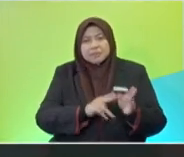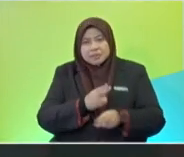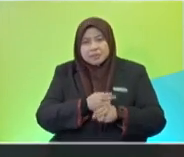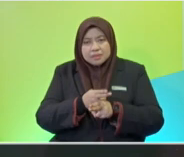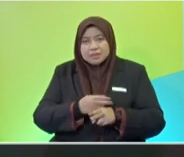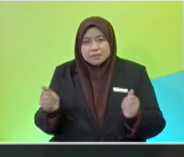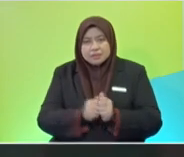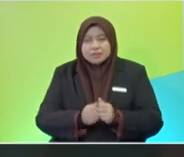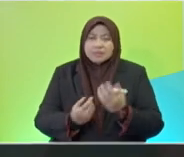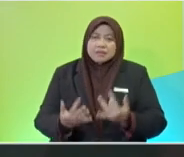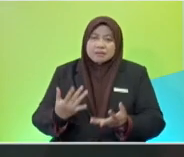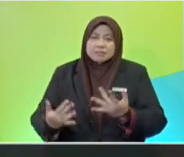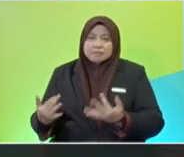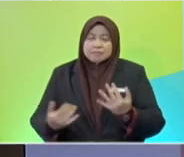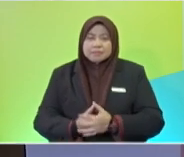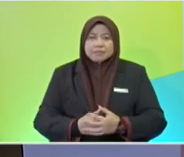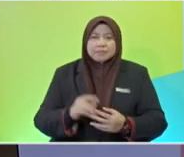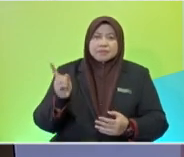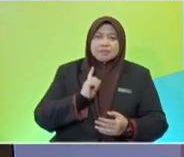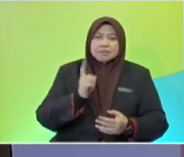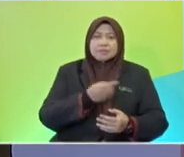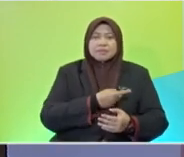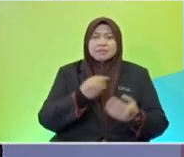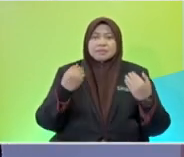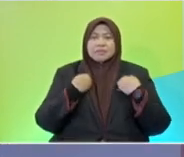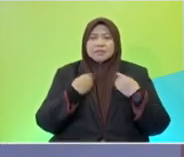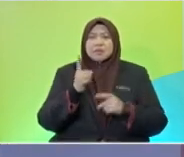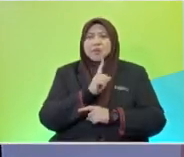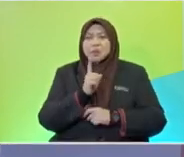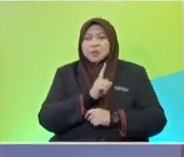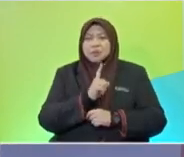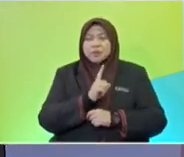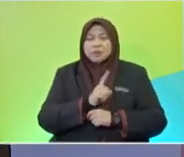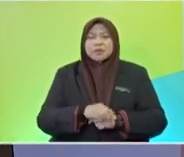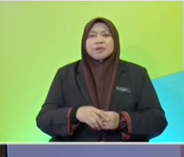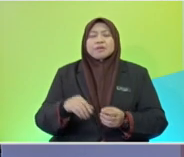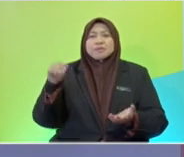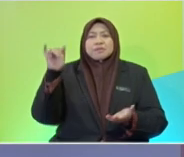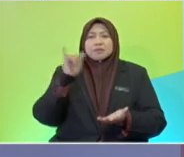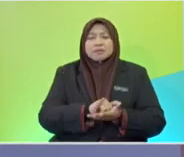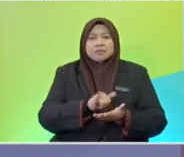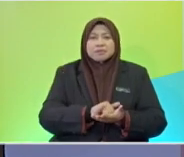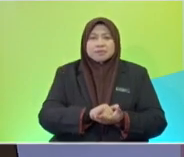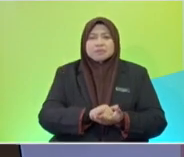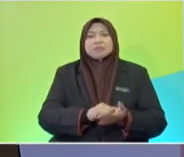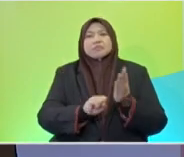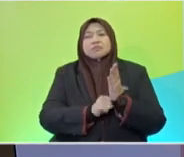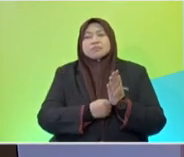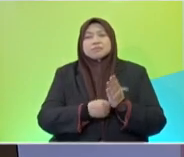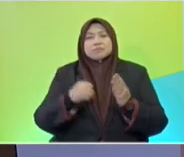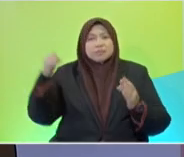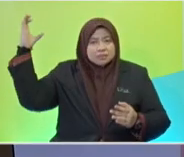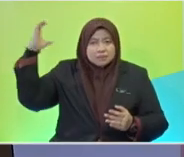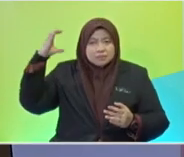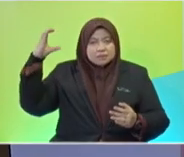Mm. Okay. And we also have candles. When it is light up, it is also a source of light. Yeah.